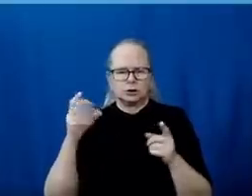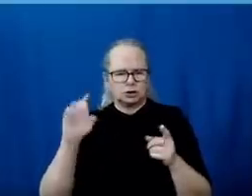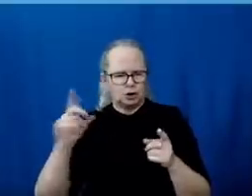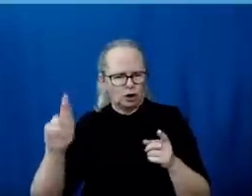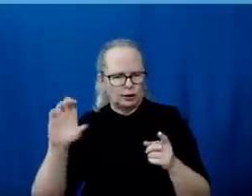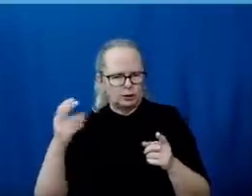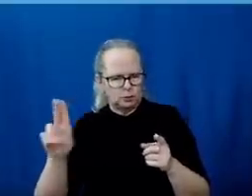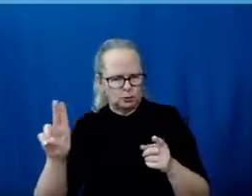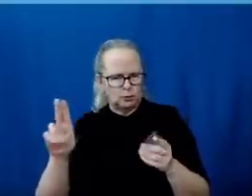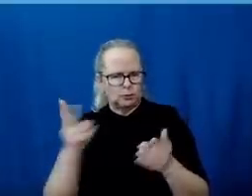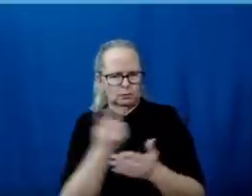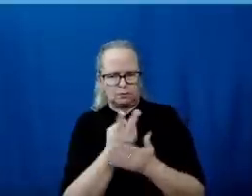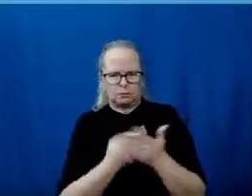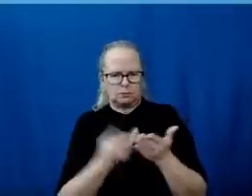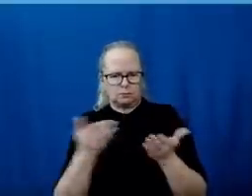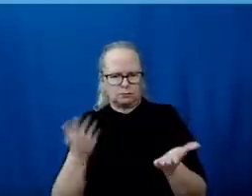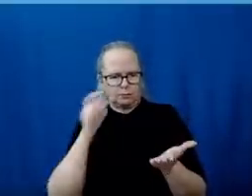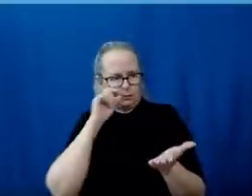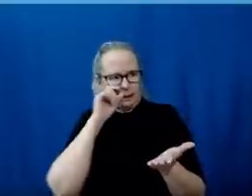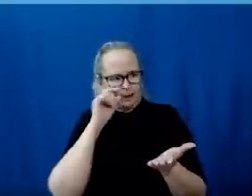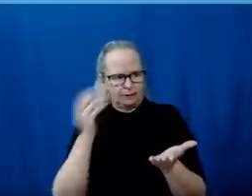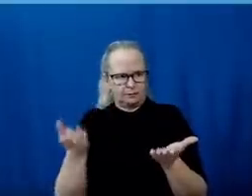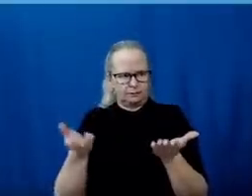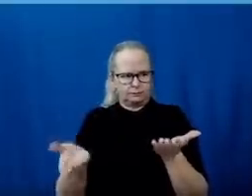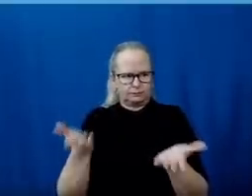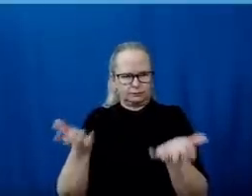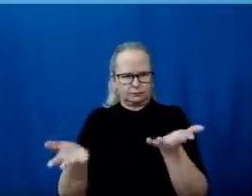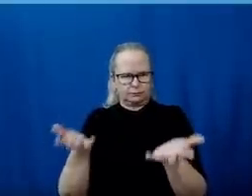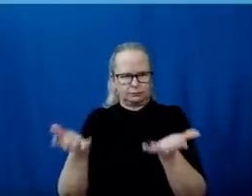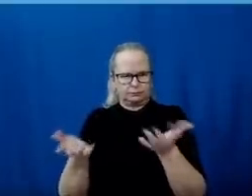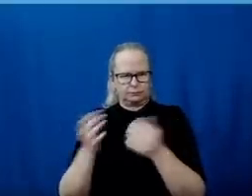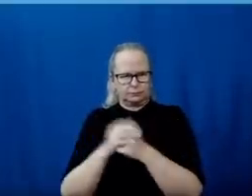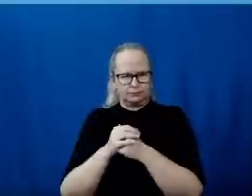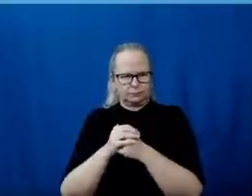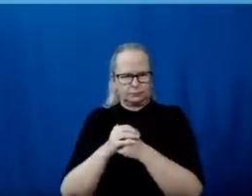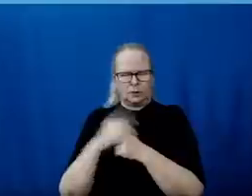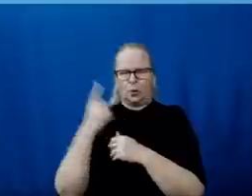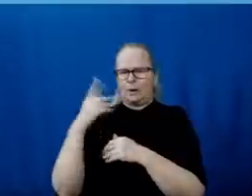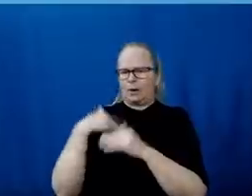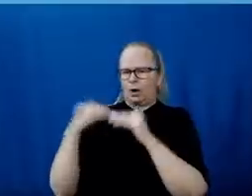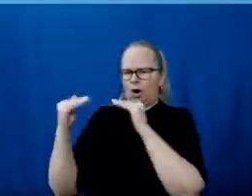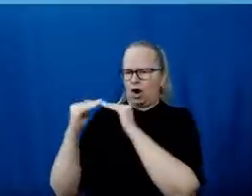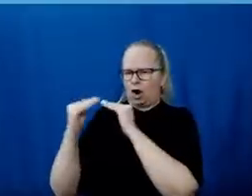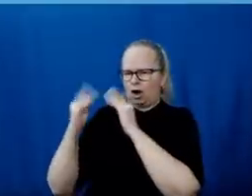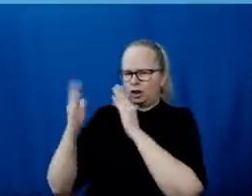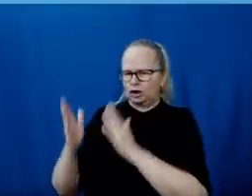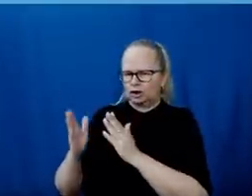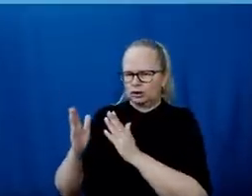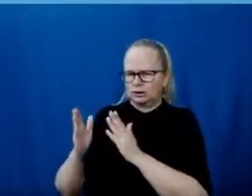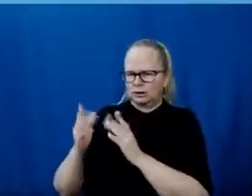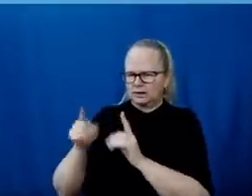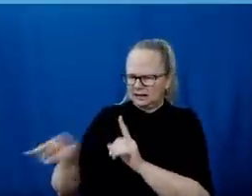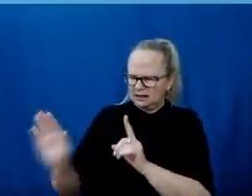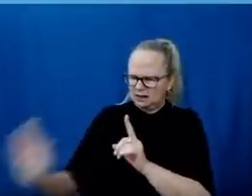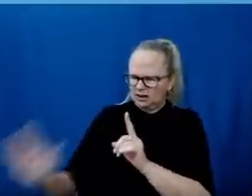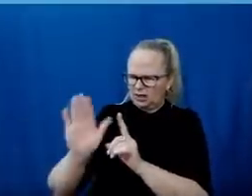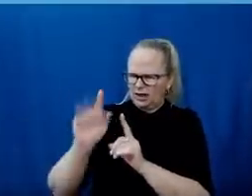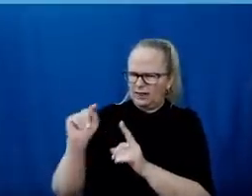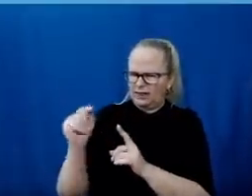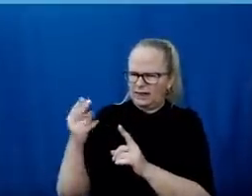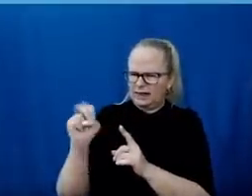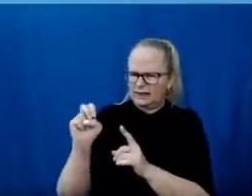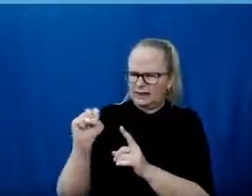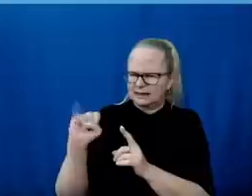my colleague, C. Hubert, so he's the another co-lead here. He tells me you were his thesis examiner back in the day. So... Yeah, I